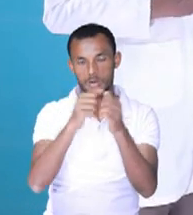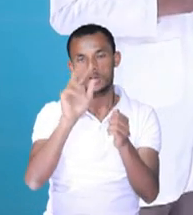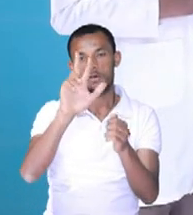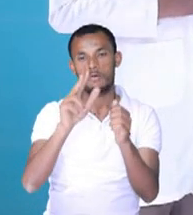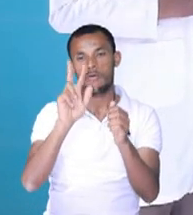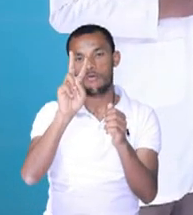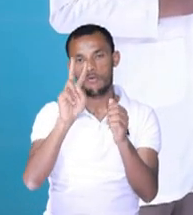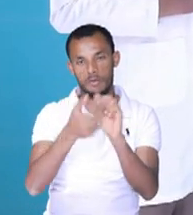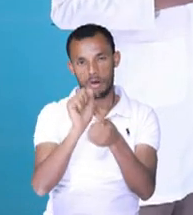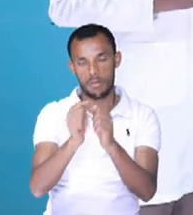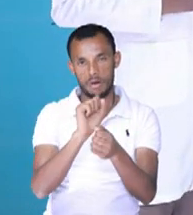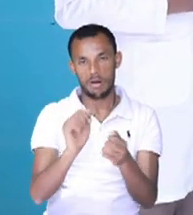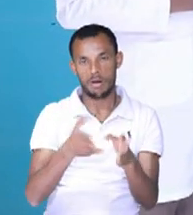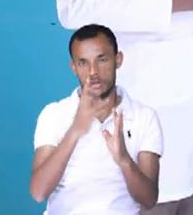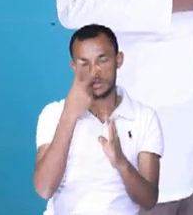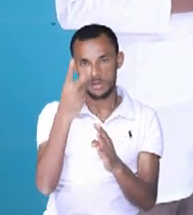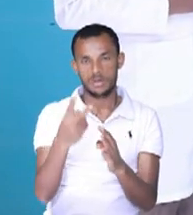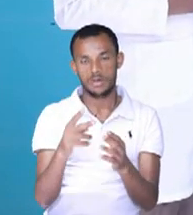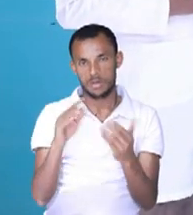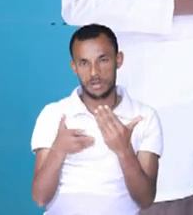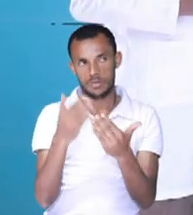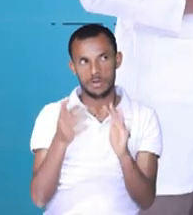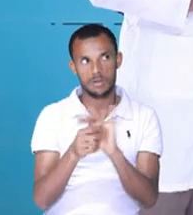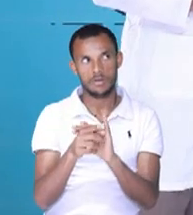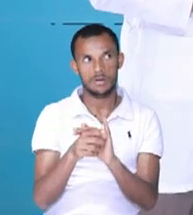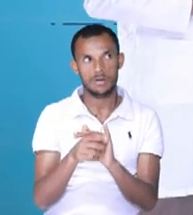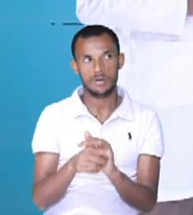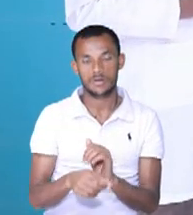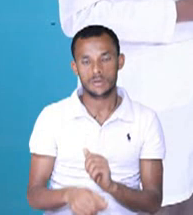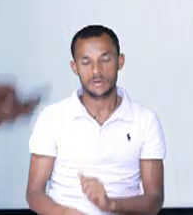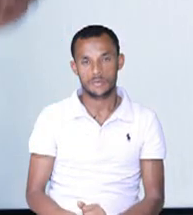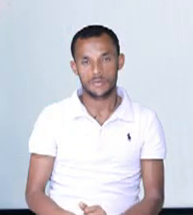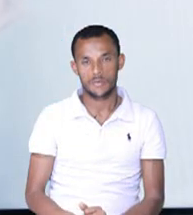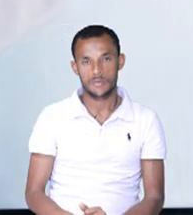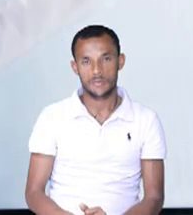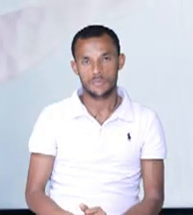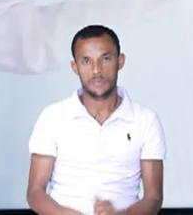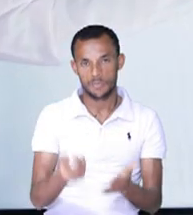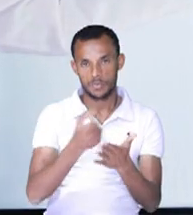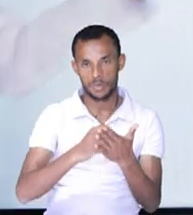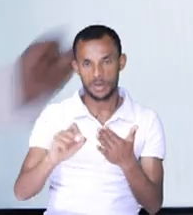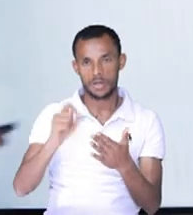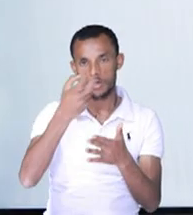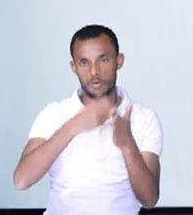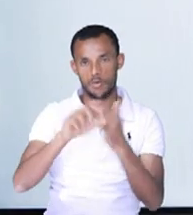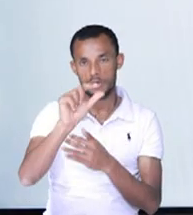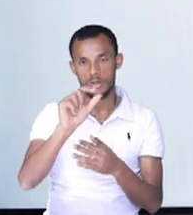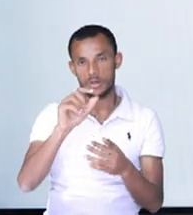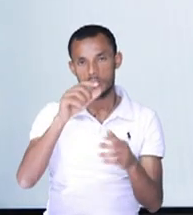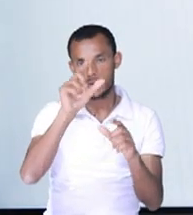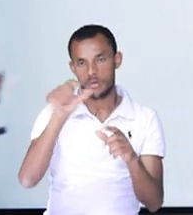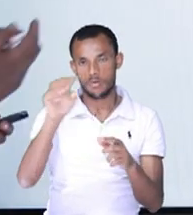variables. Let's take one simple example. You are given this one. Write the coefficient matrix of